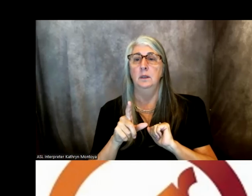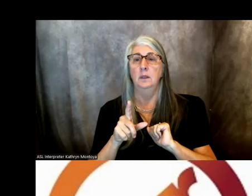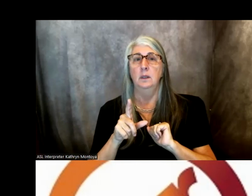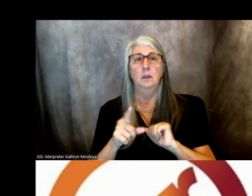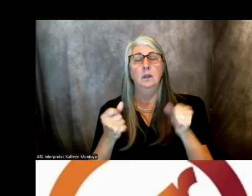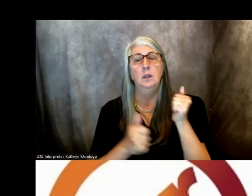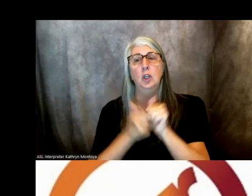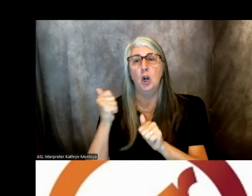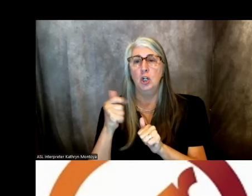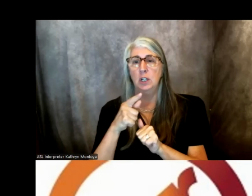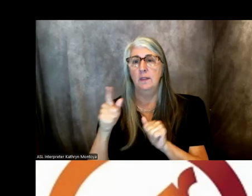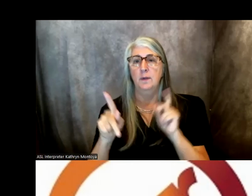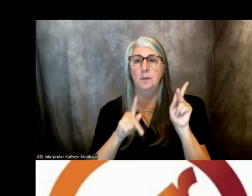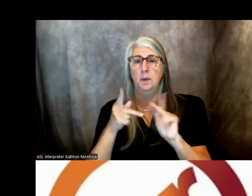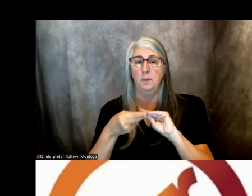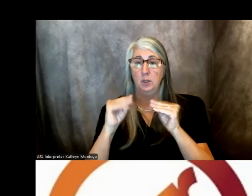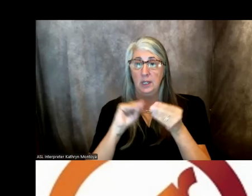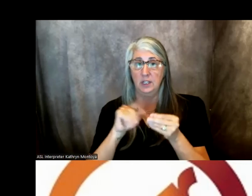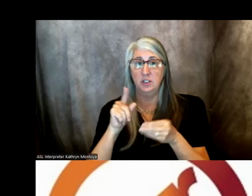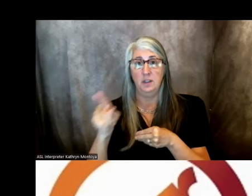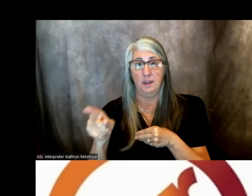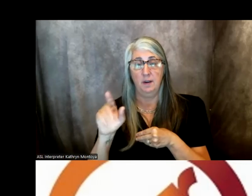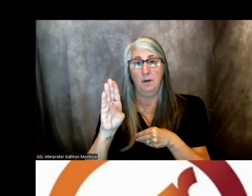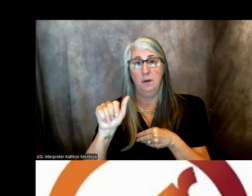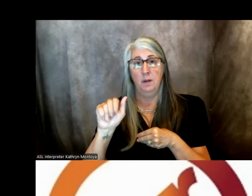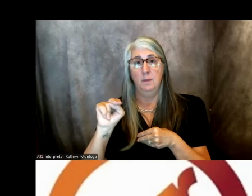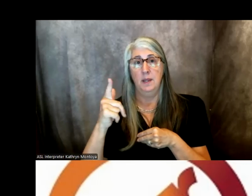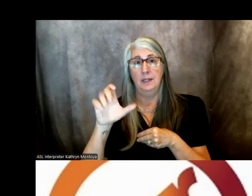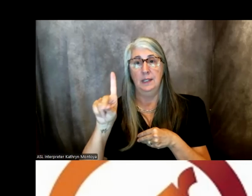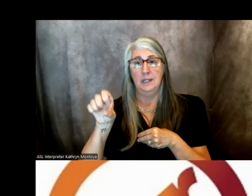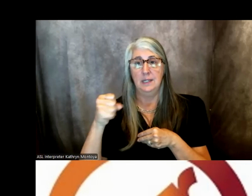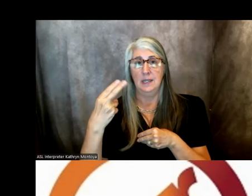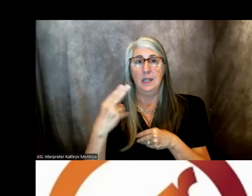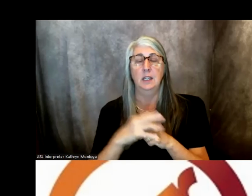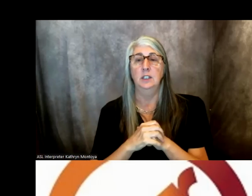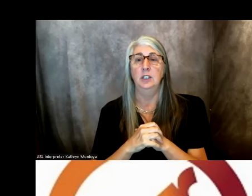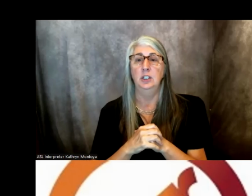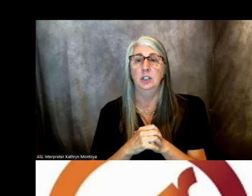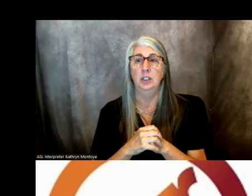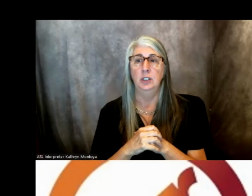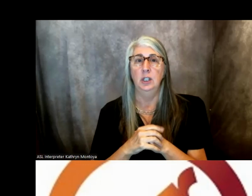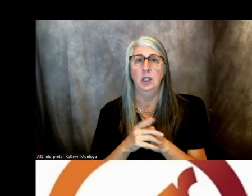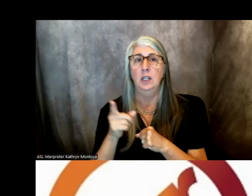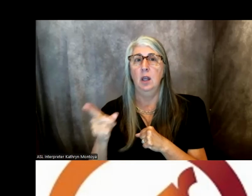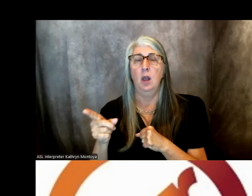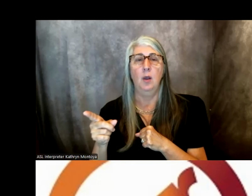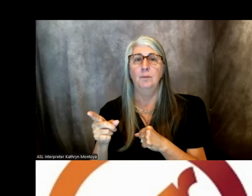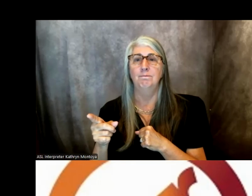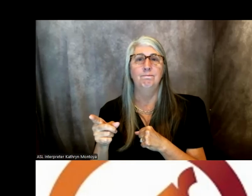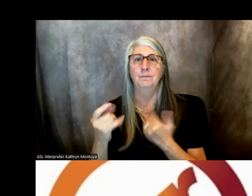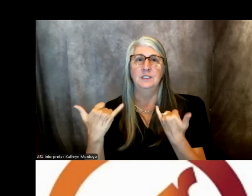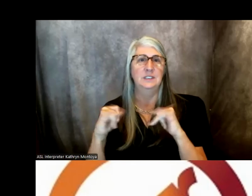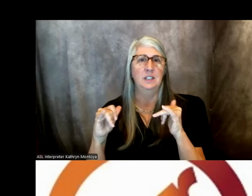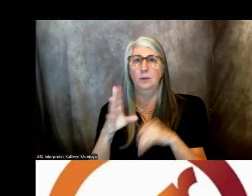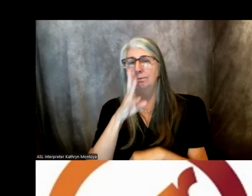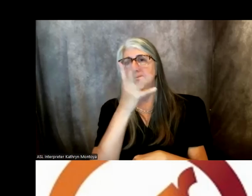largely the population of Bangladesh is illiterate in regard to their policies. So they've got a really long way